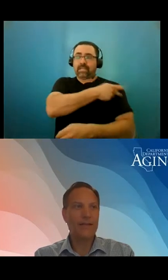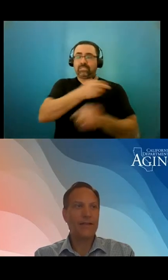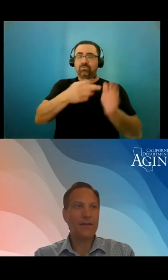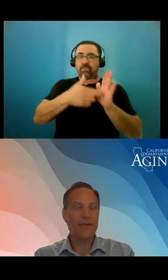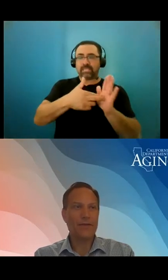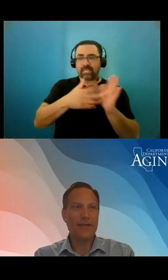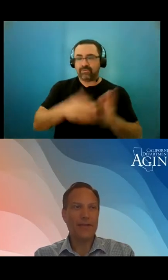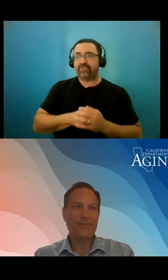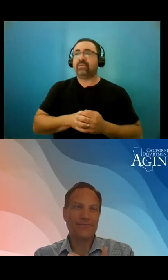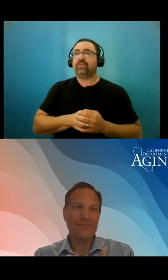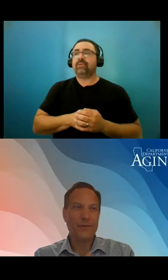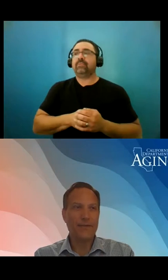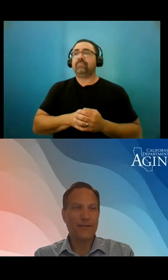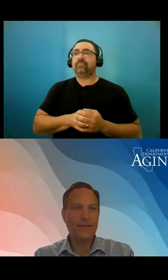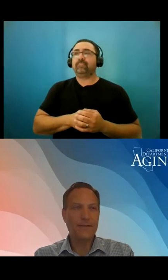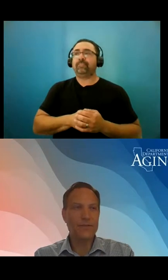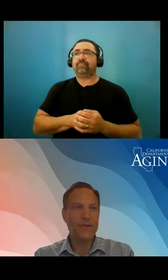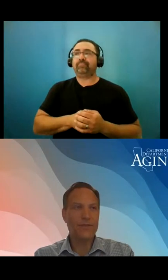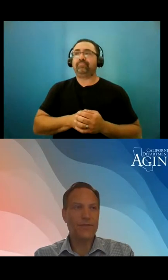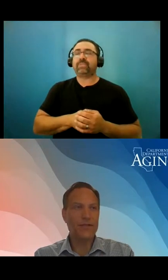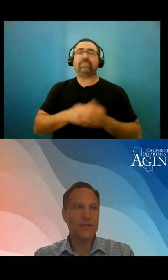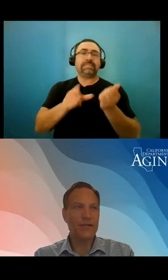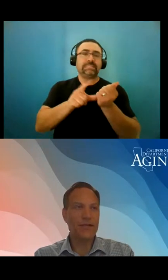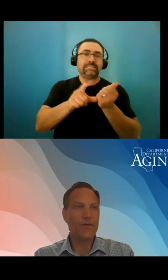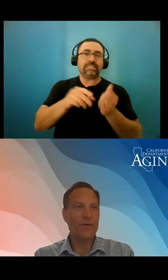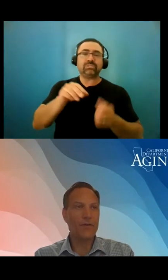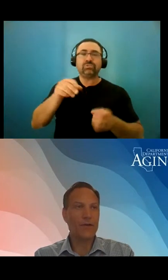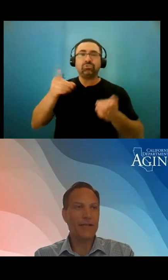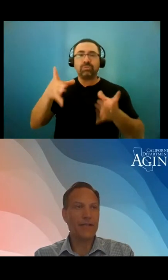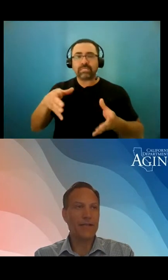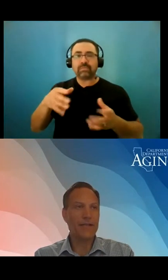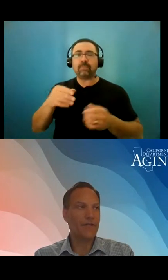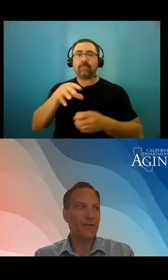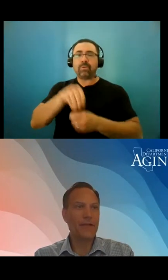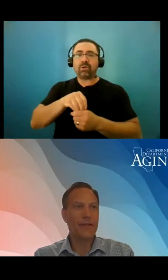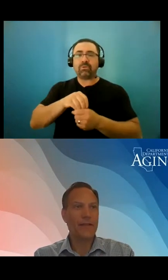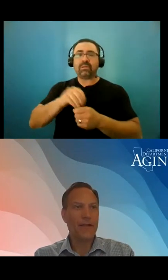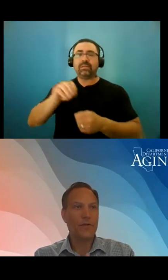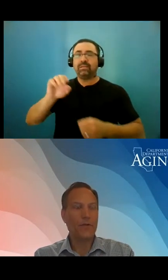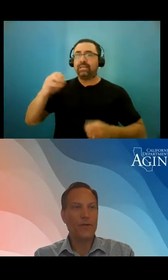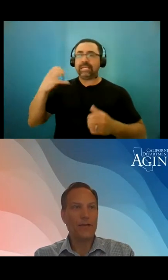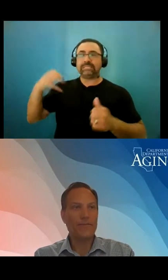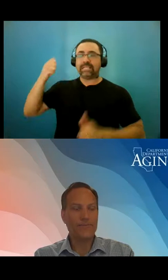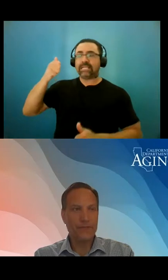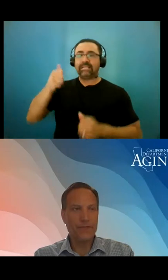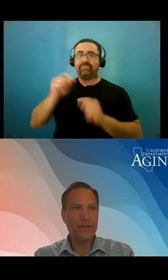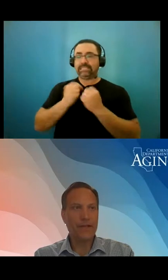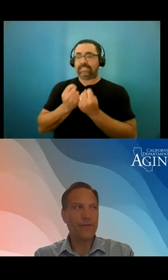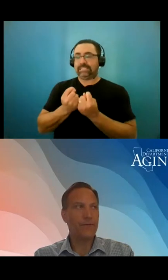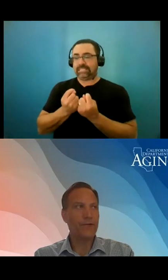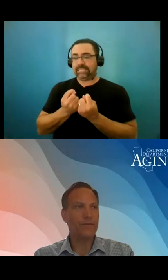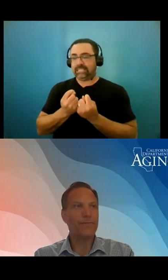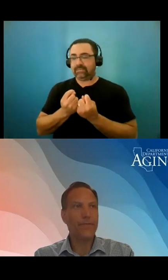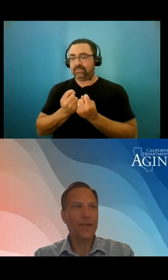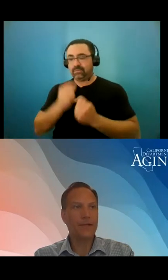Representative. So this will be probably an assistant director position, part of our executive team that will lead that